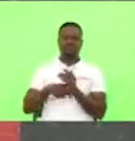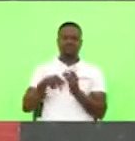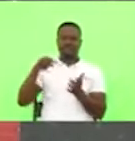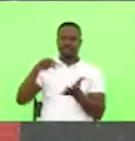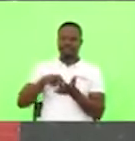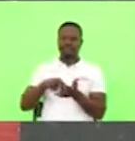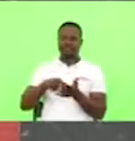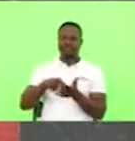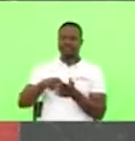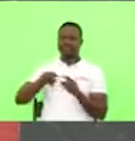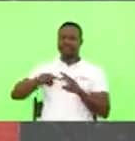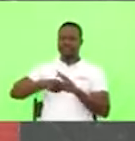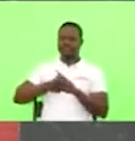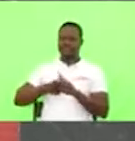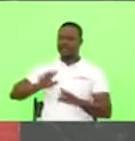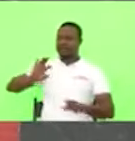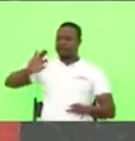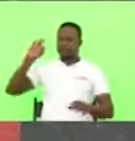to preach.